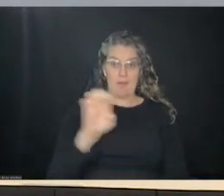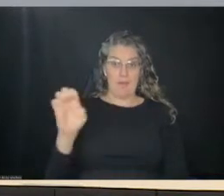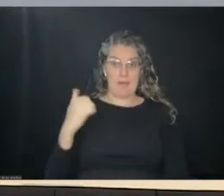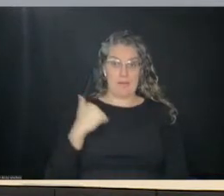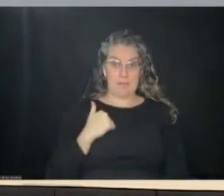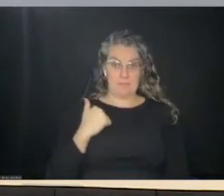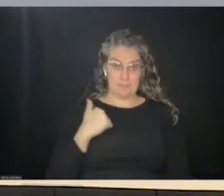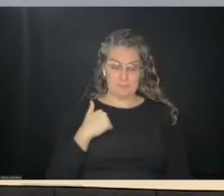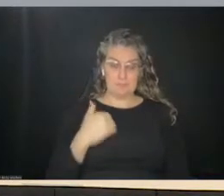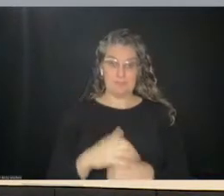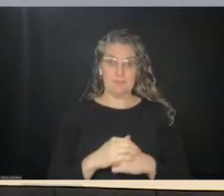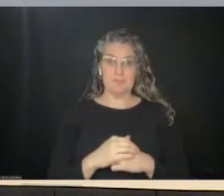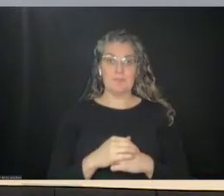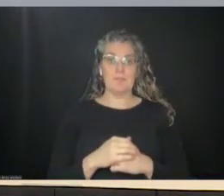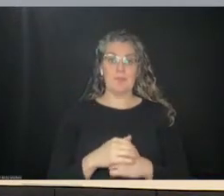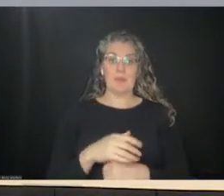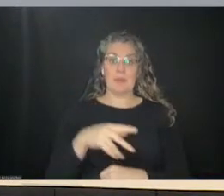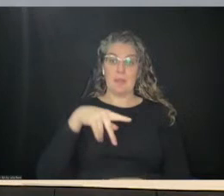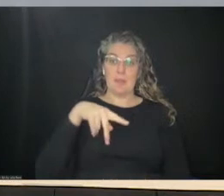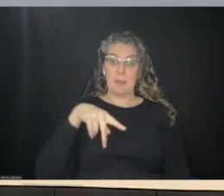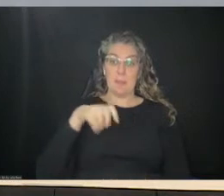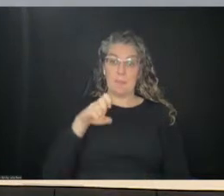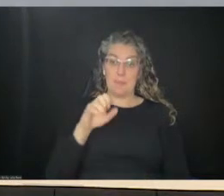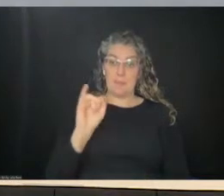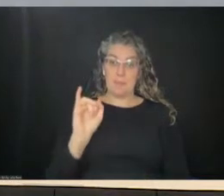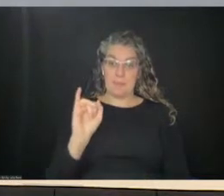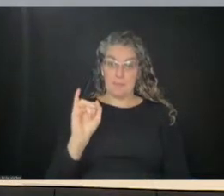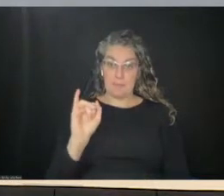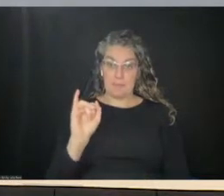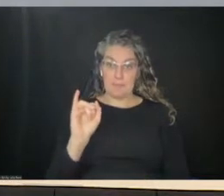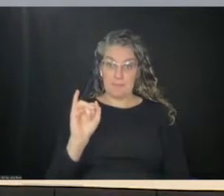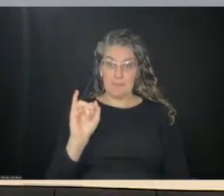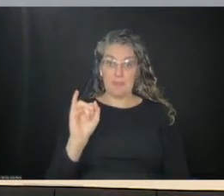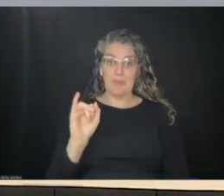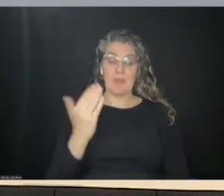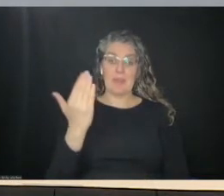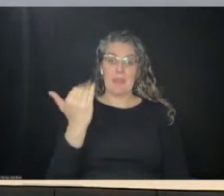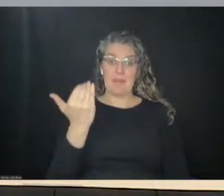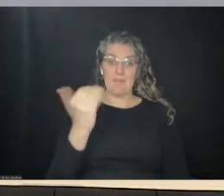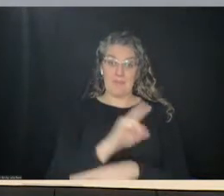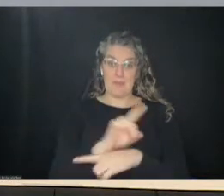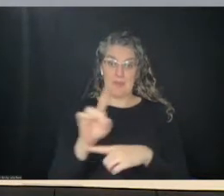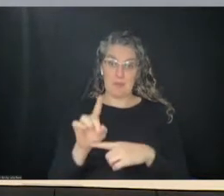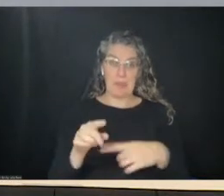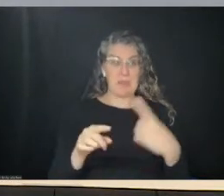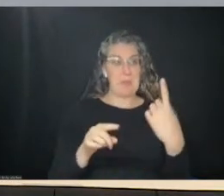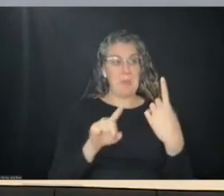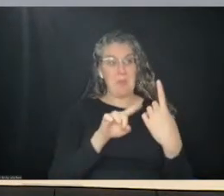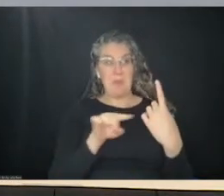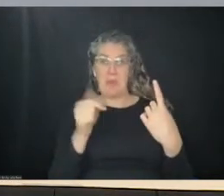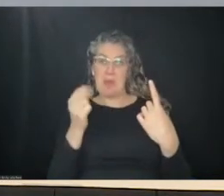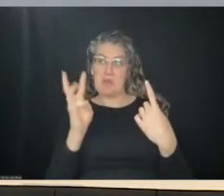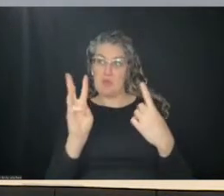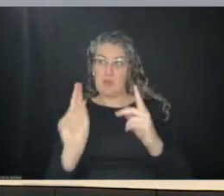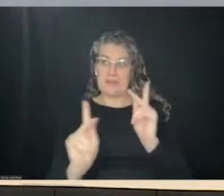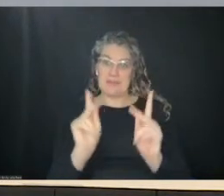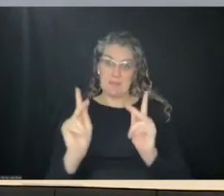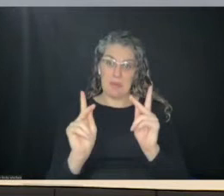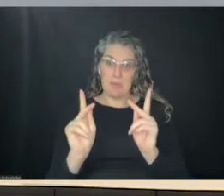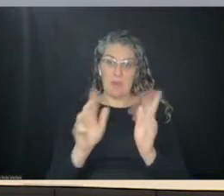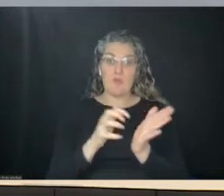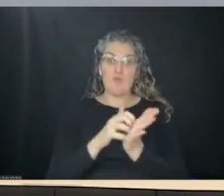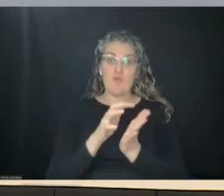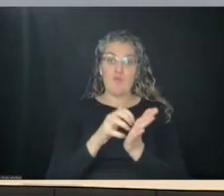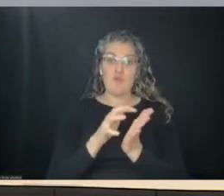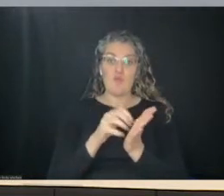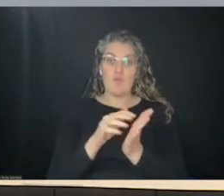1 and 16 cases in PI for the past 15 consecutive weeks, on average 6